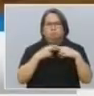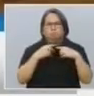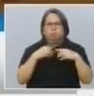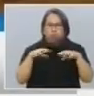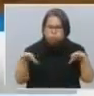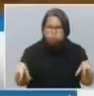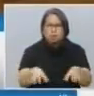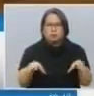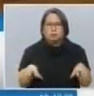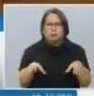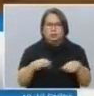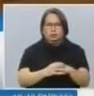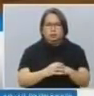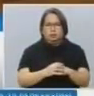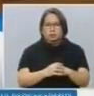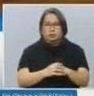just